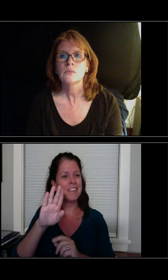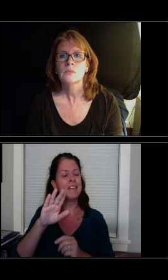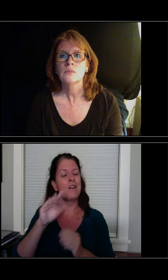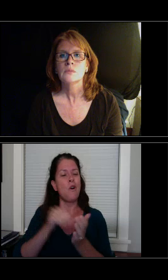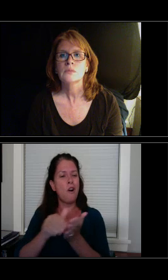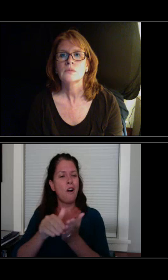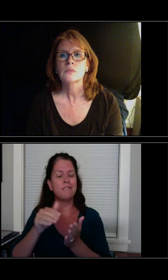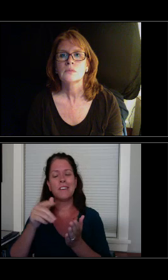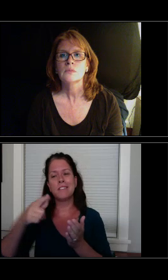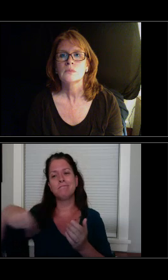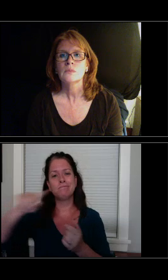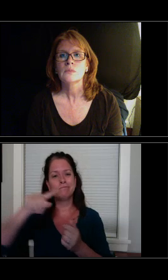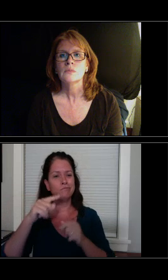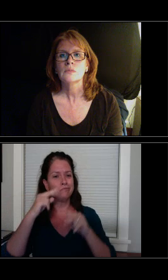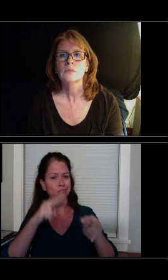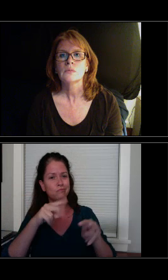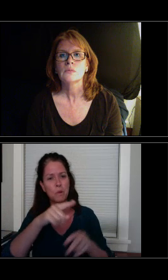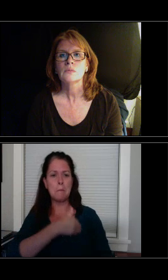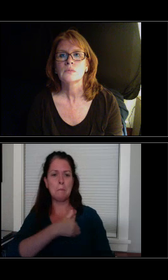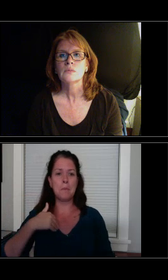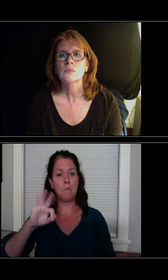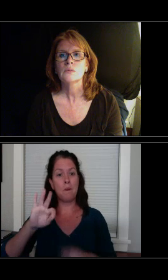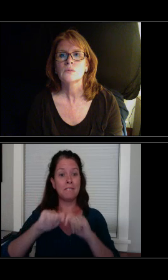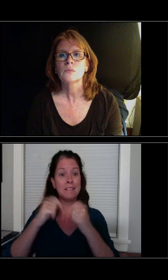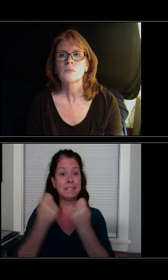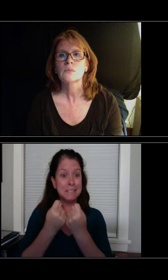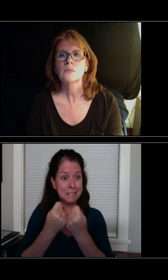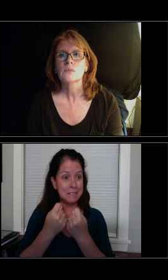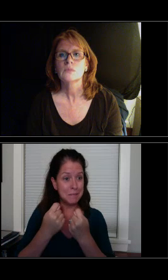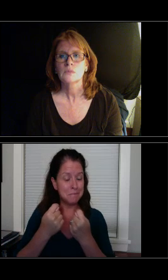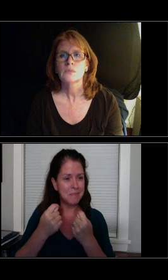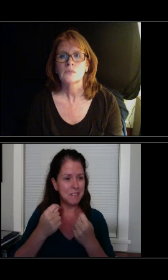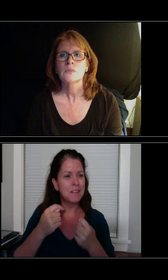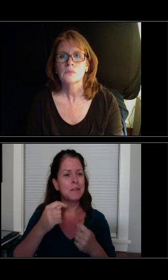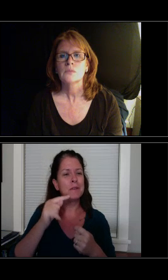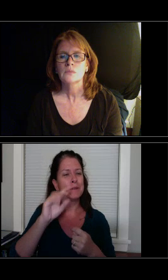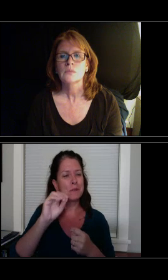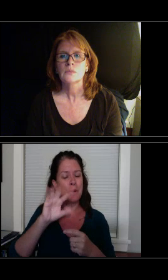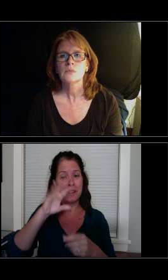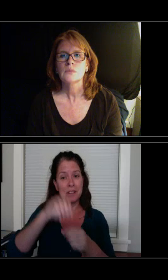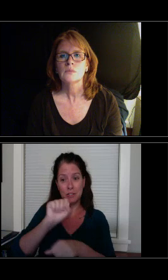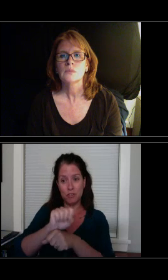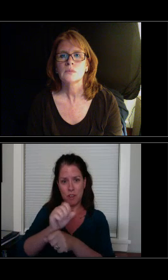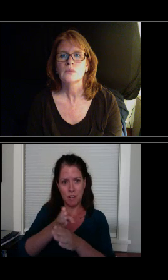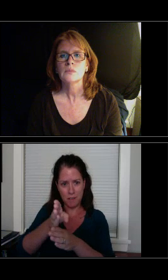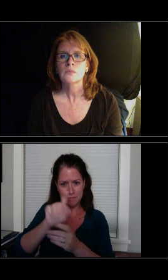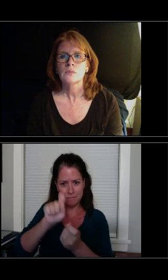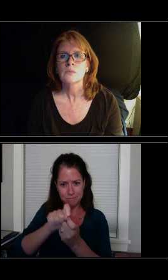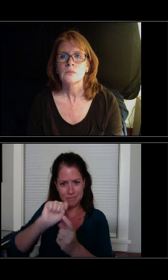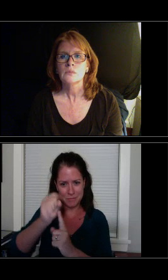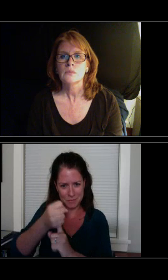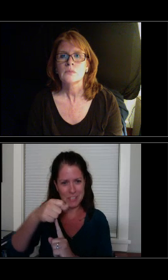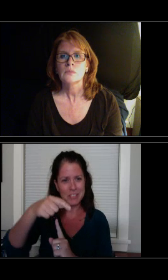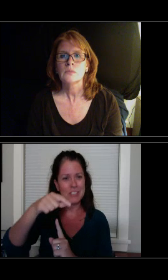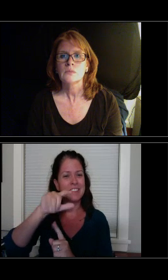situation, if you have a job as, if you have a member of the, they were saying that sometimes that